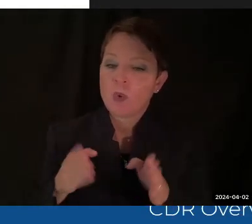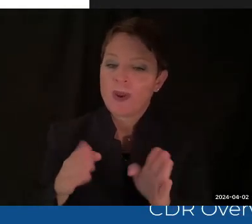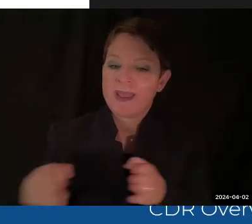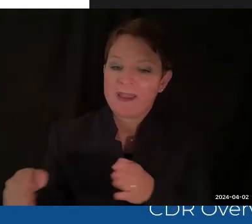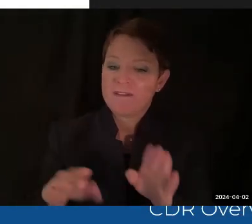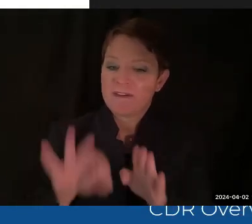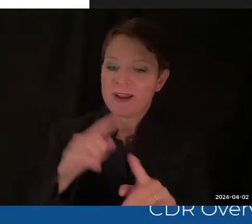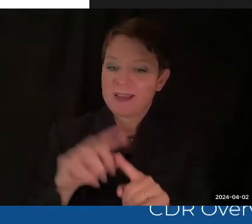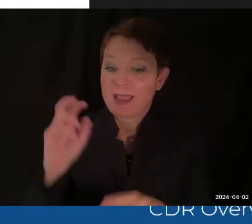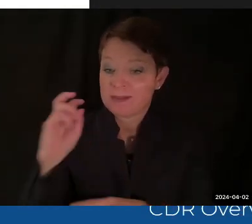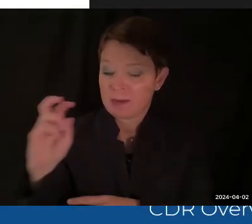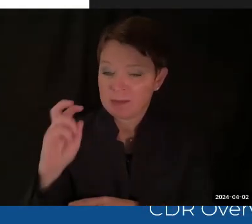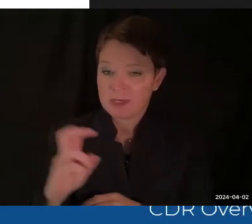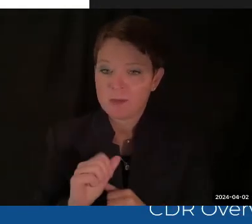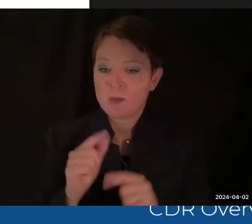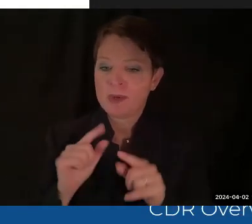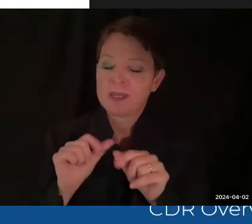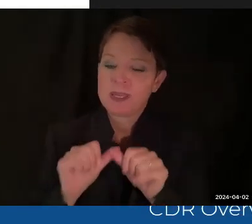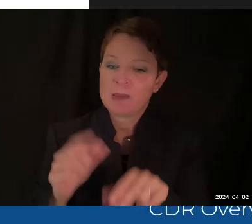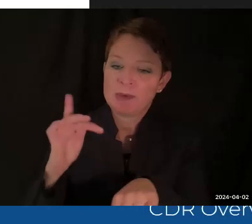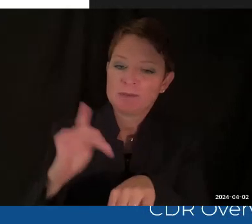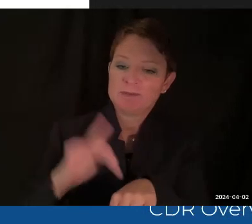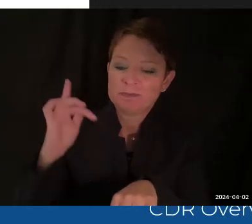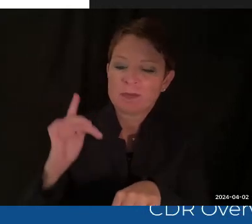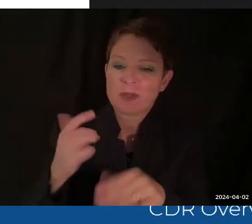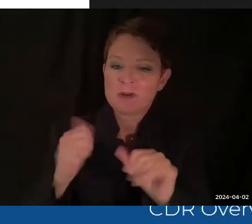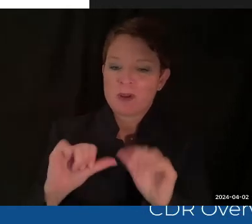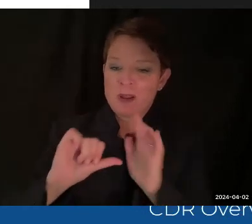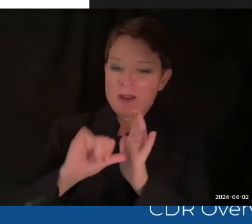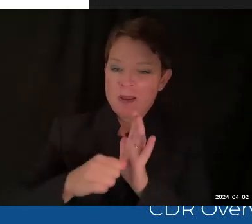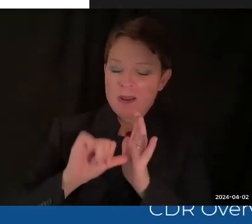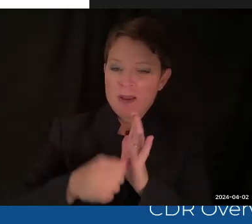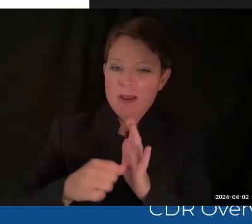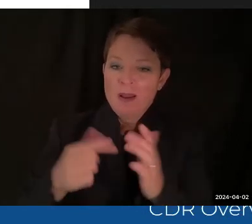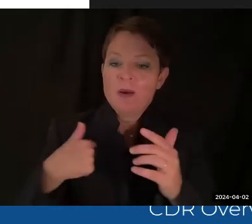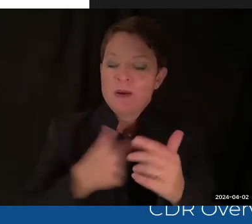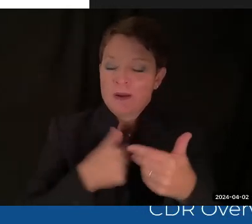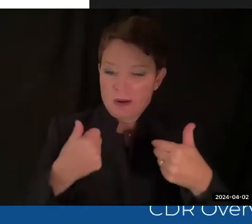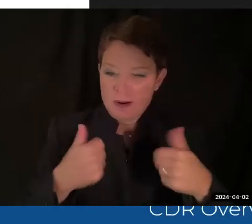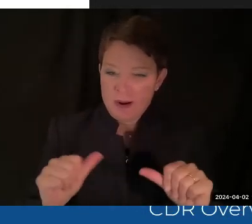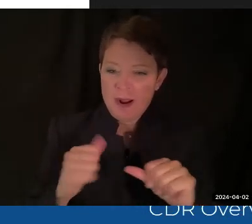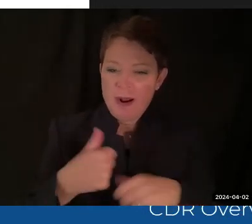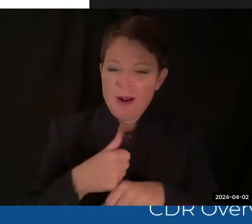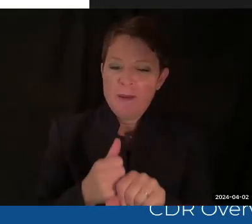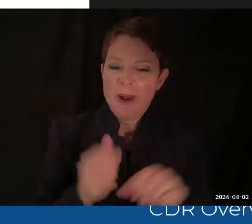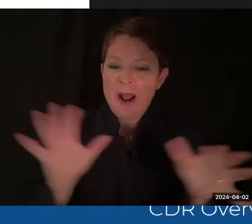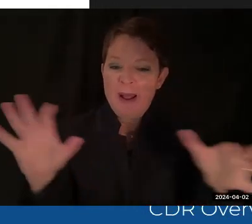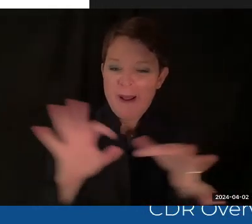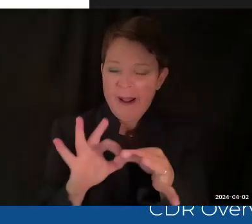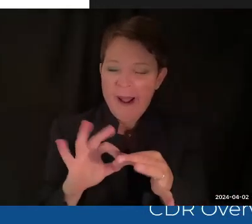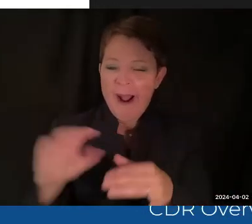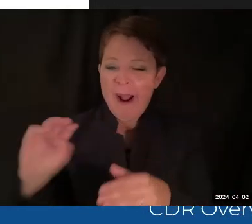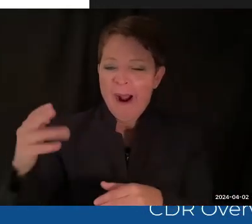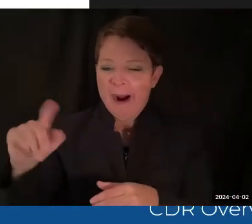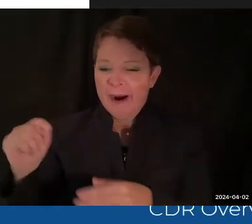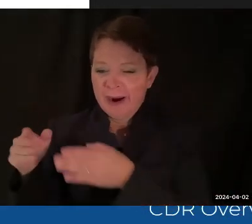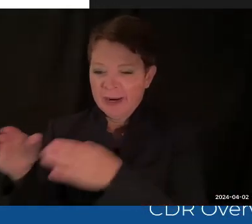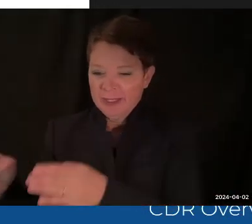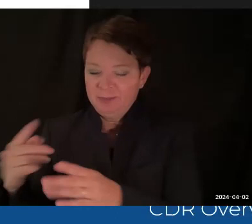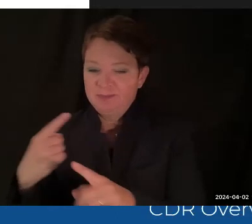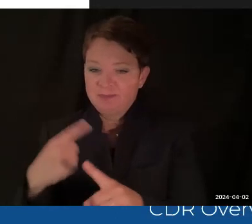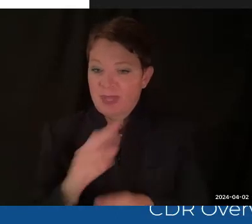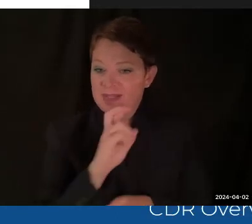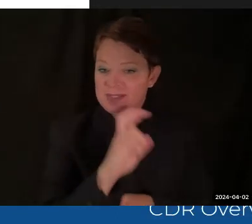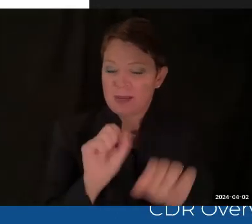yeah. We keep touching on the point and trying to emphasize that we are trying to make the linkage between Market Street